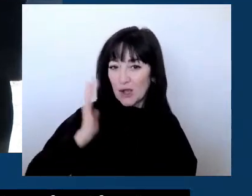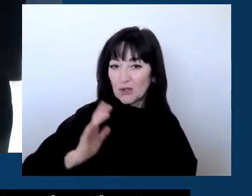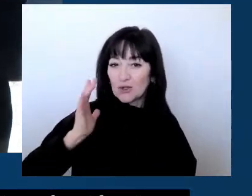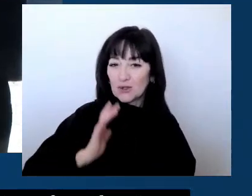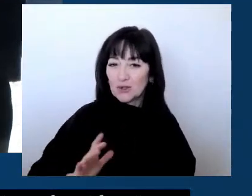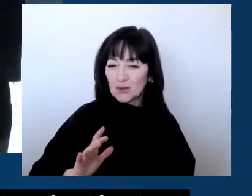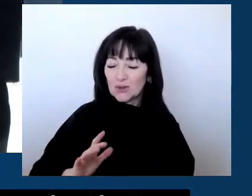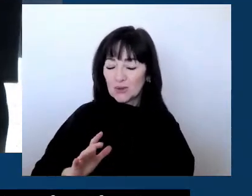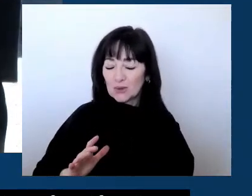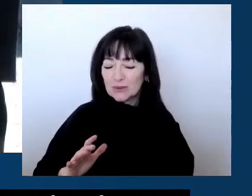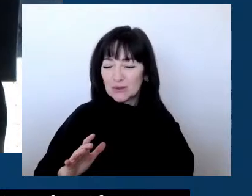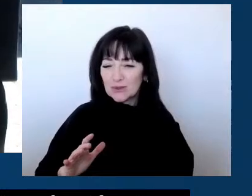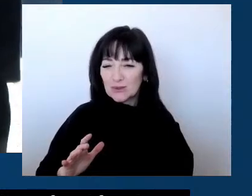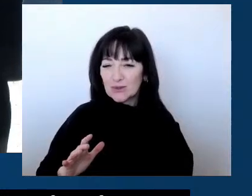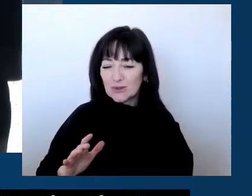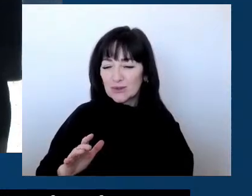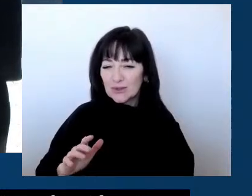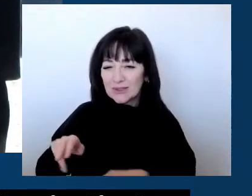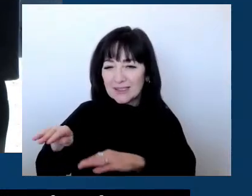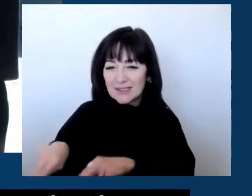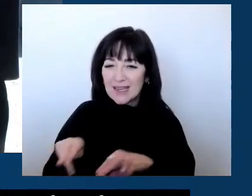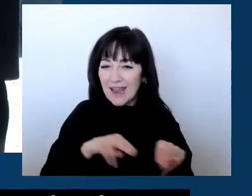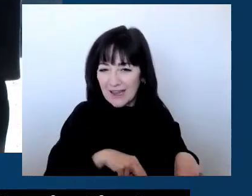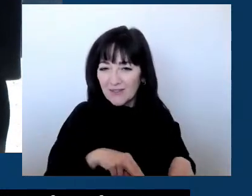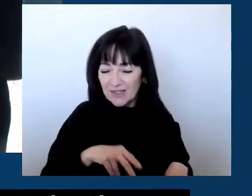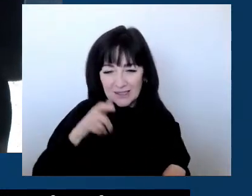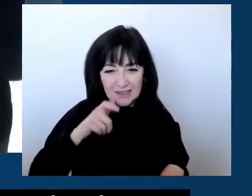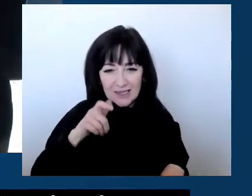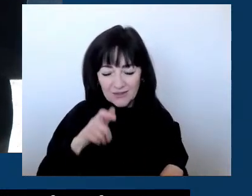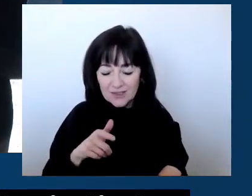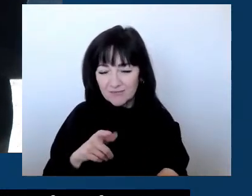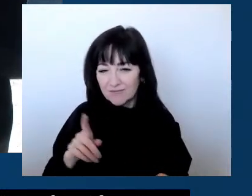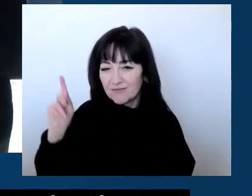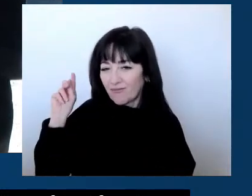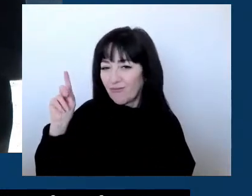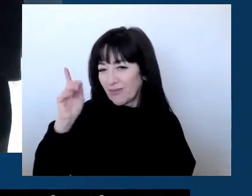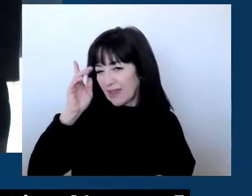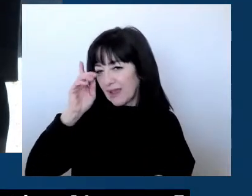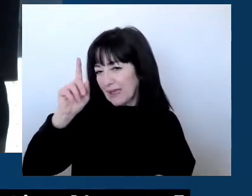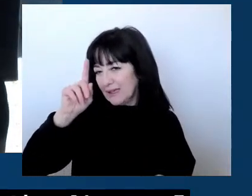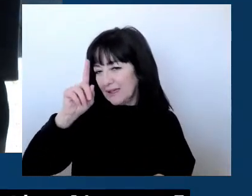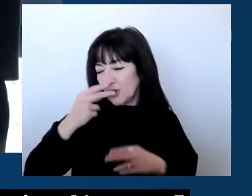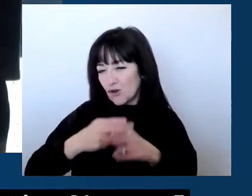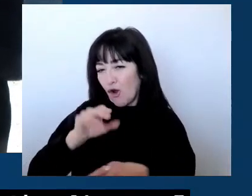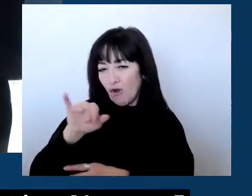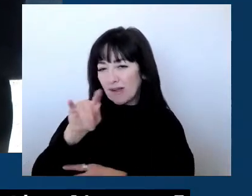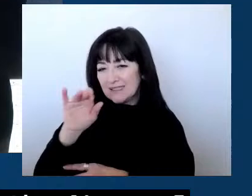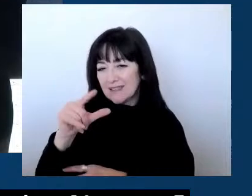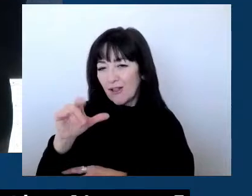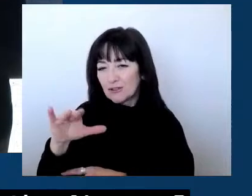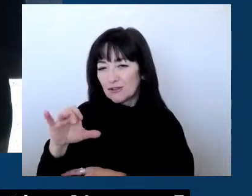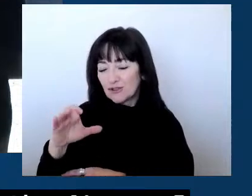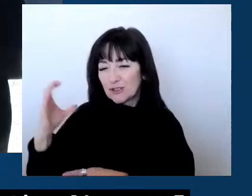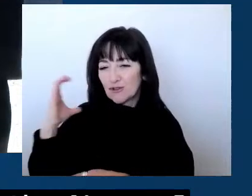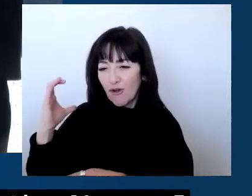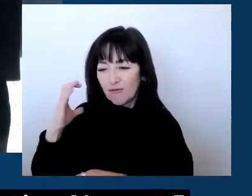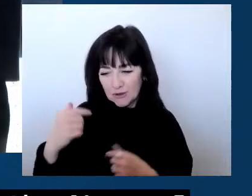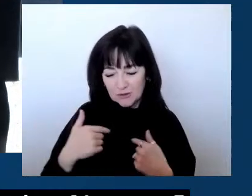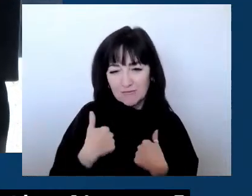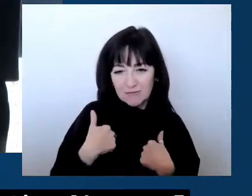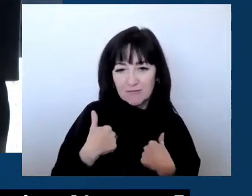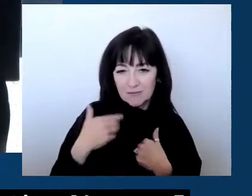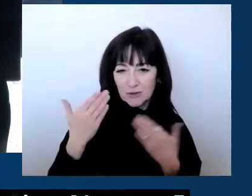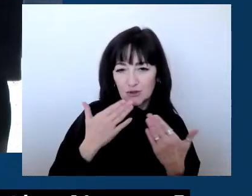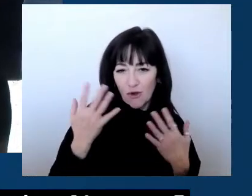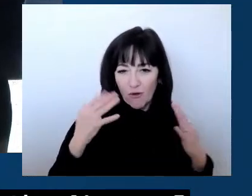the Navy. He used to be an intelligence officer. I was a naval flight officer and an intelligence officer. He served in a war. I served in a